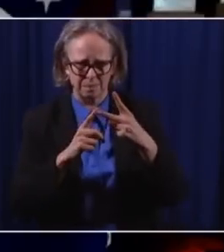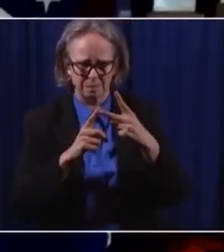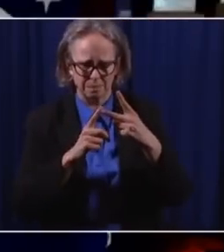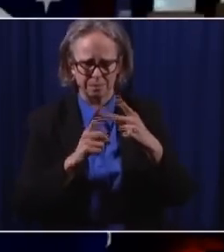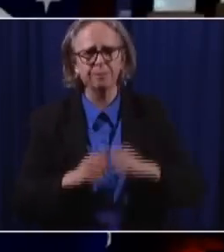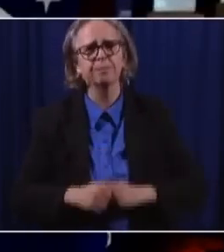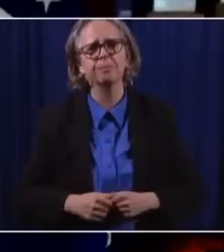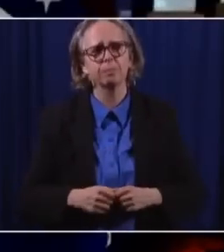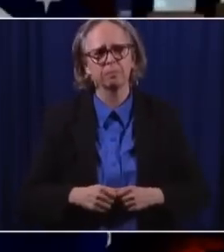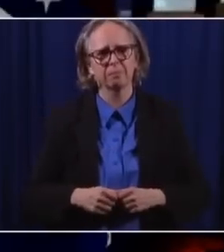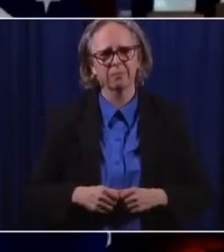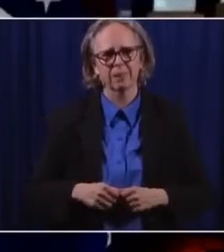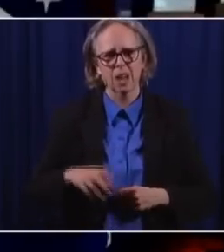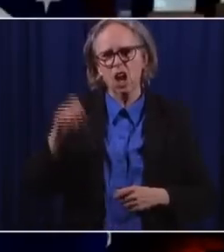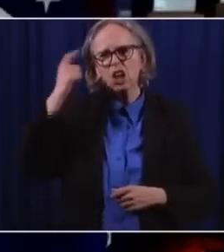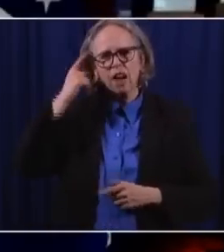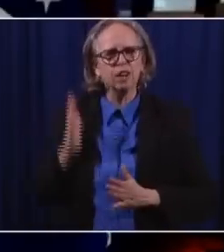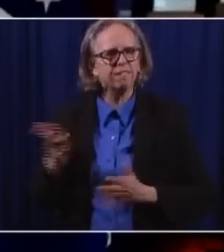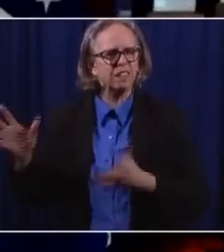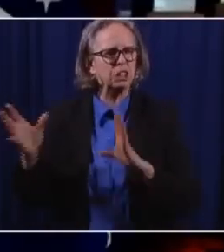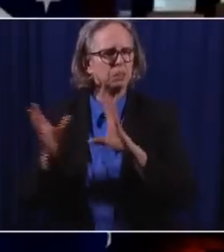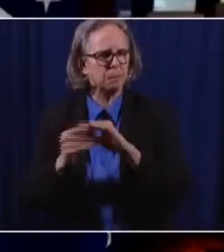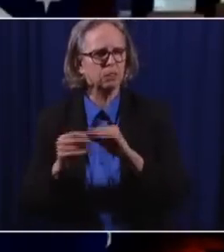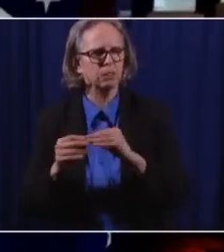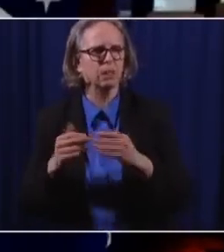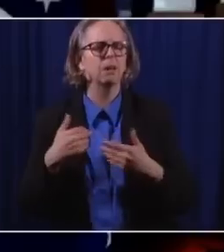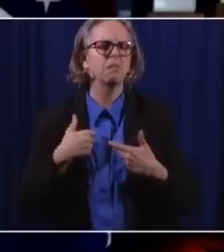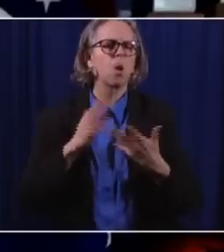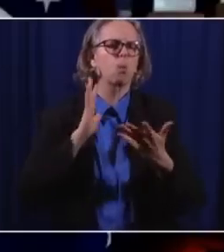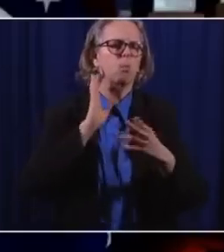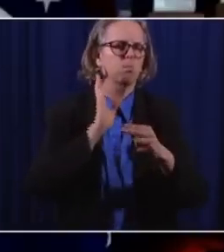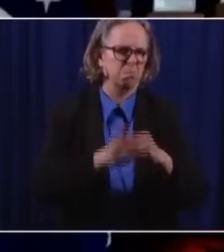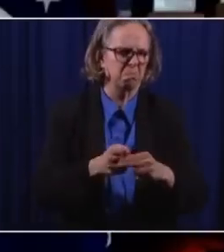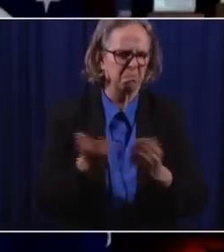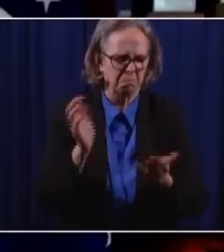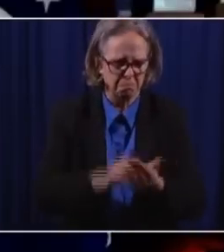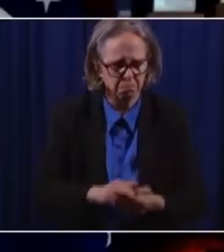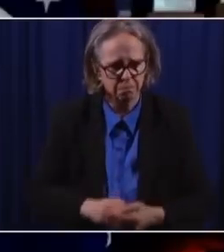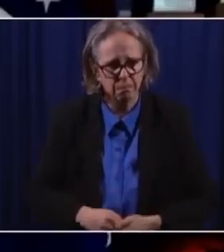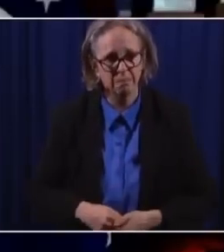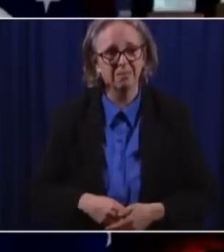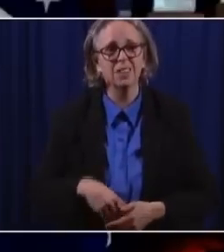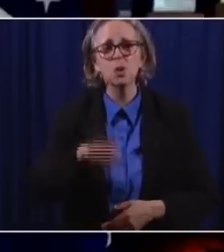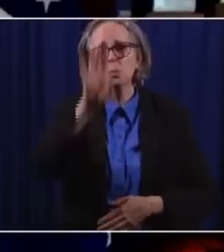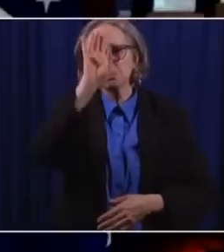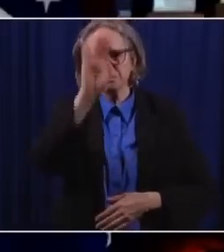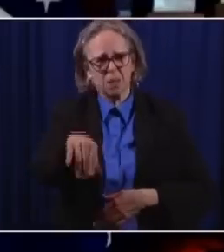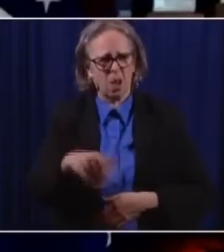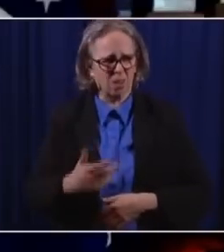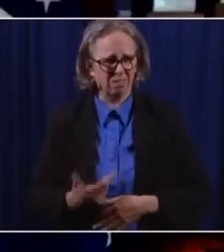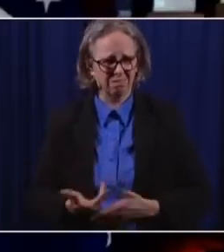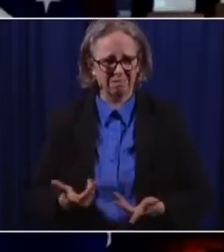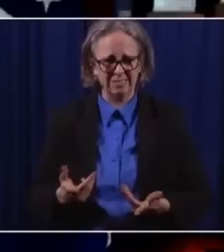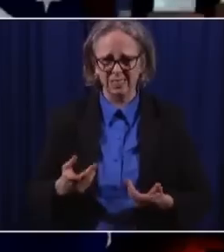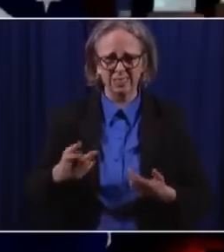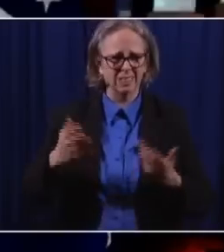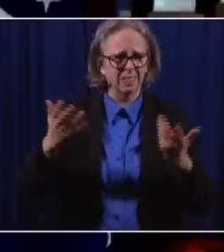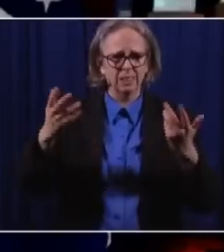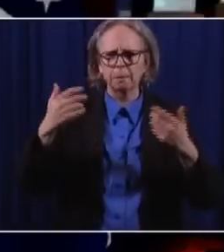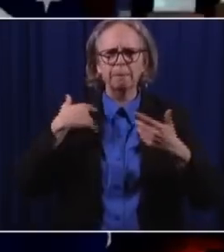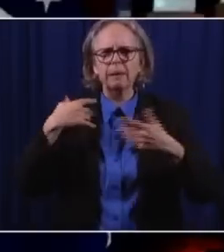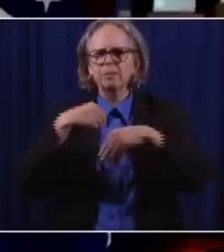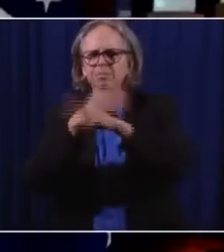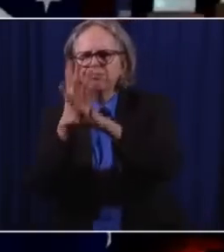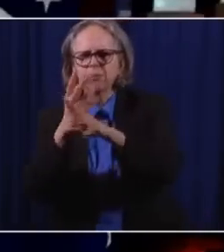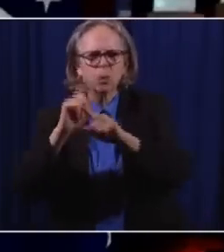Governor's mentioned it, we're doing calls with county leadership, mayors, county commissioners, business leaders